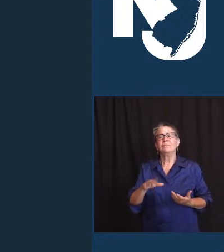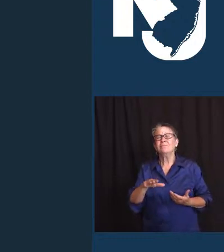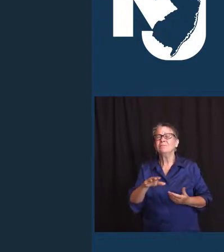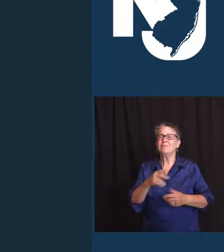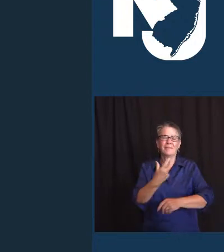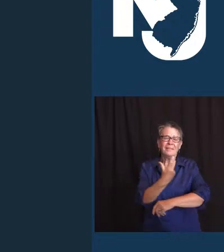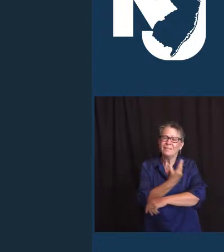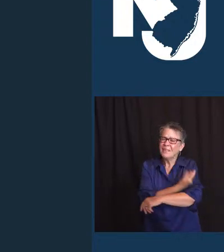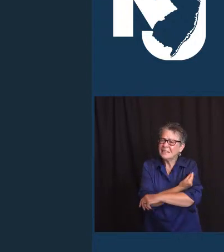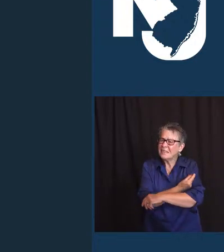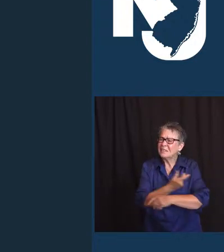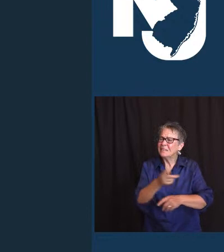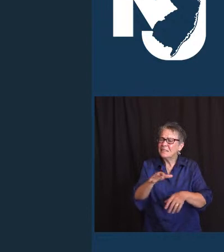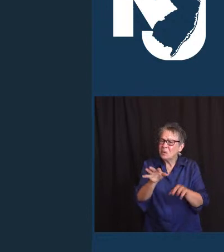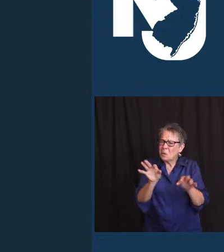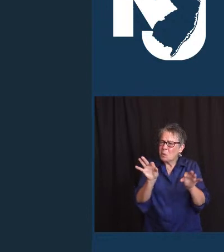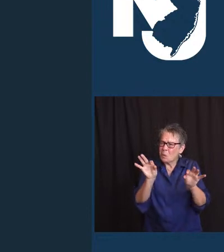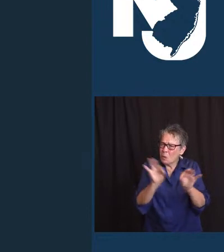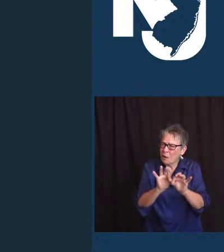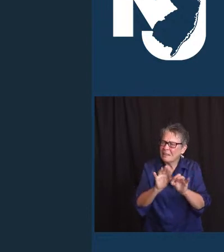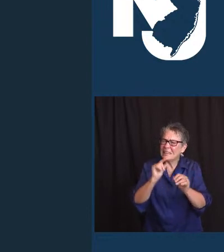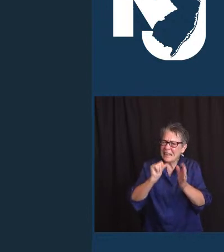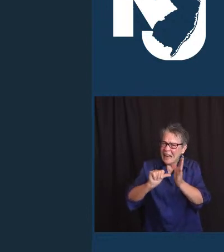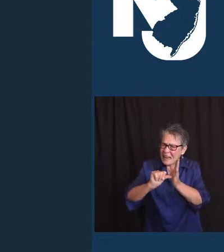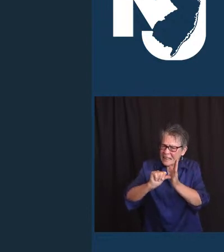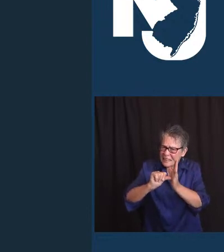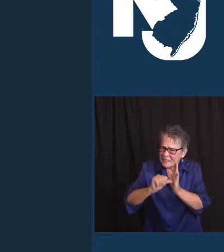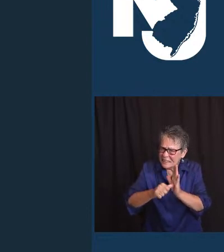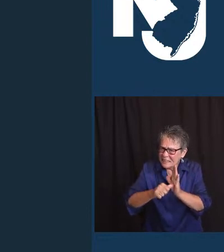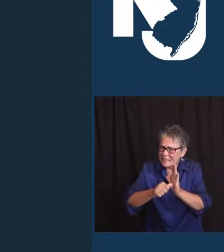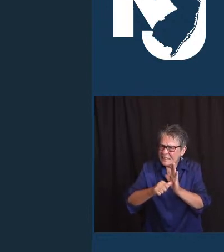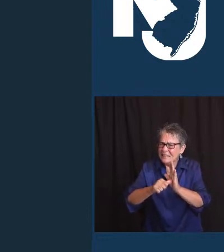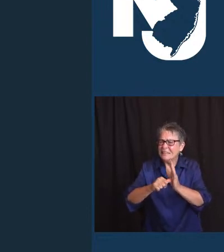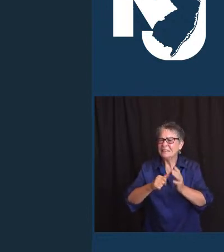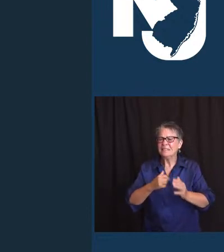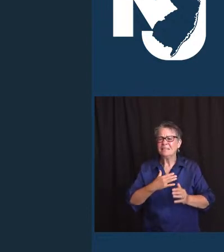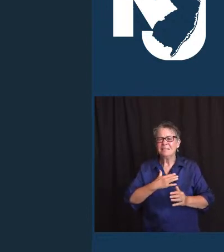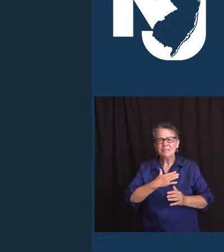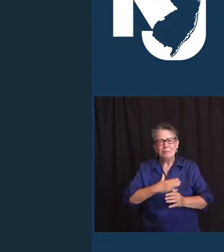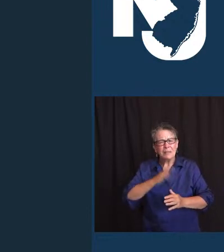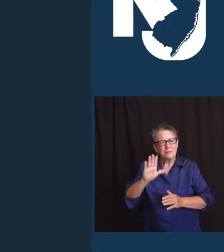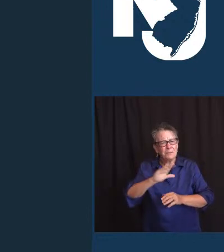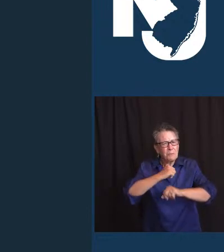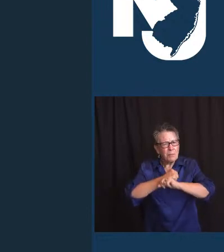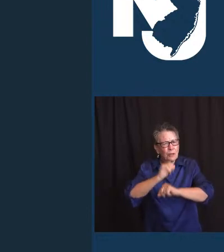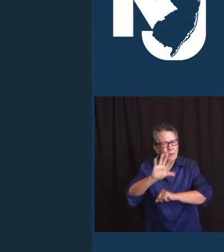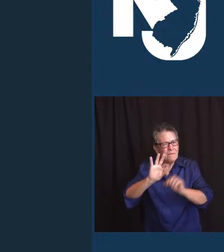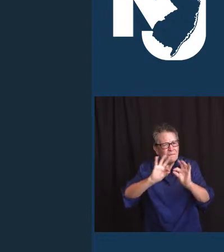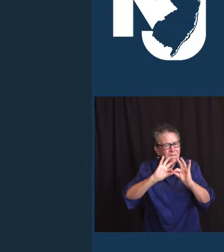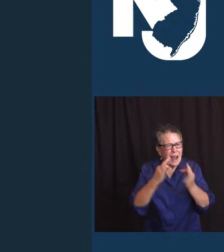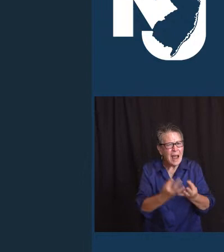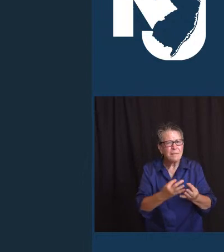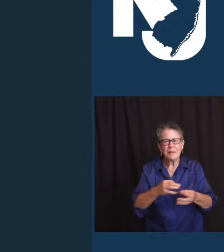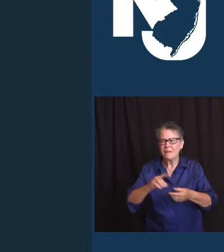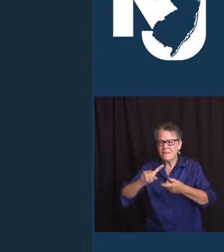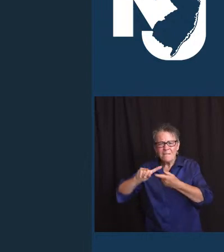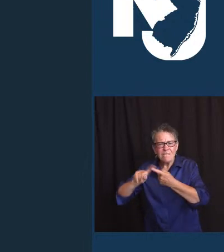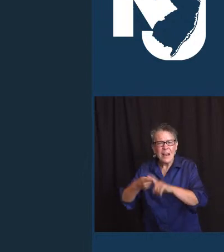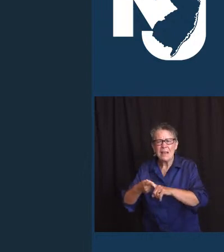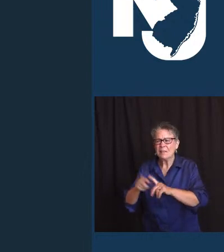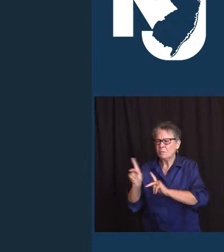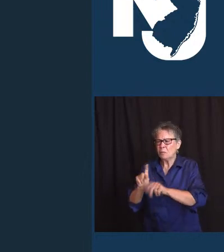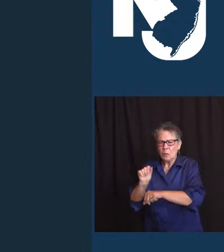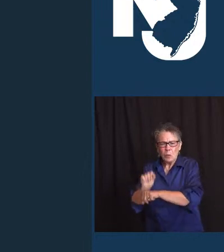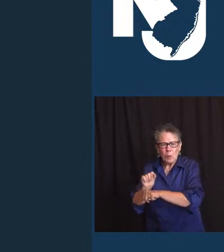family and your community. In New Jersey, we have administered the vaccines to more than 5.9 million people, more